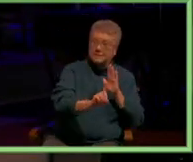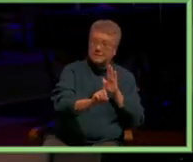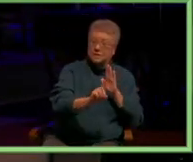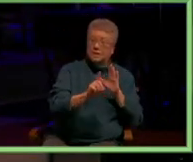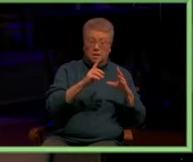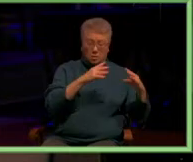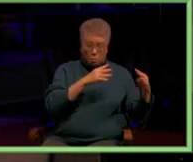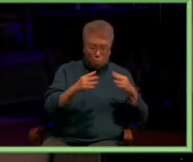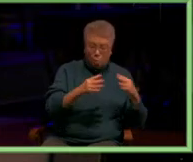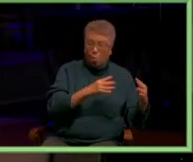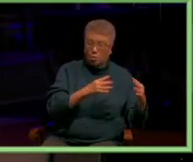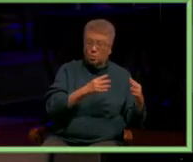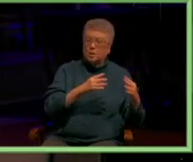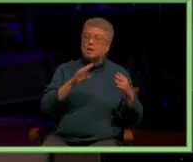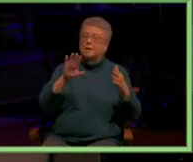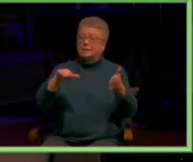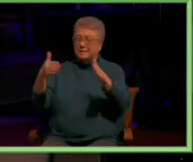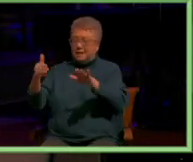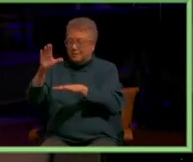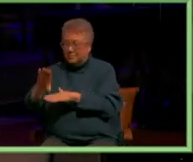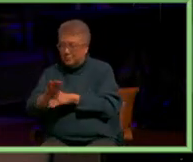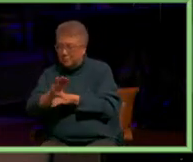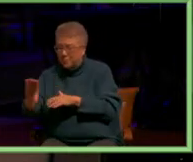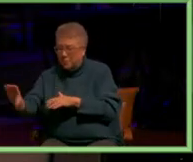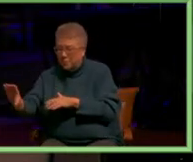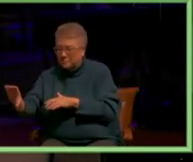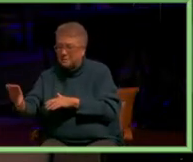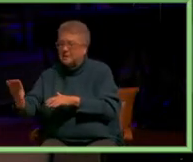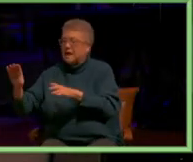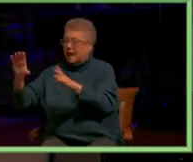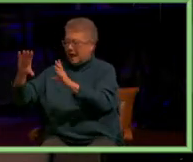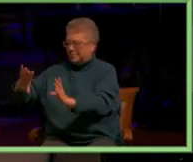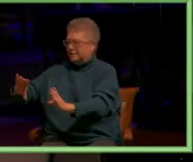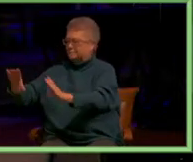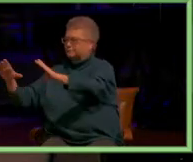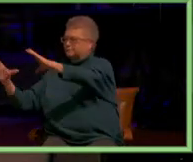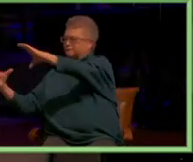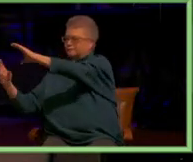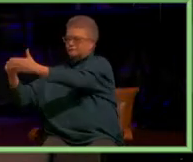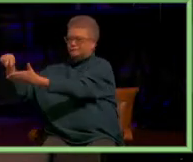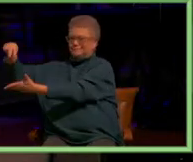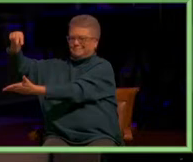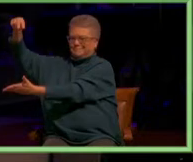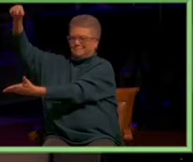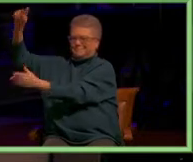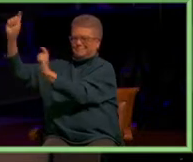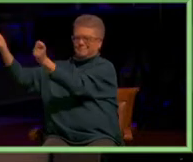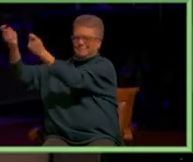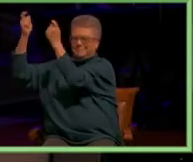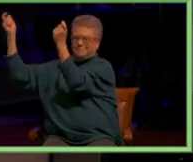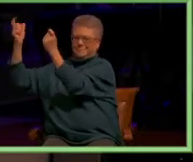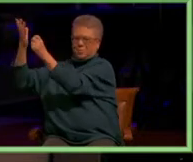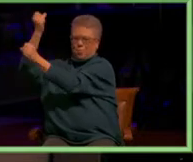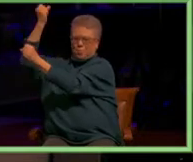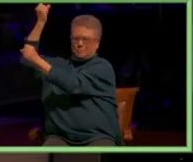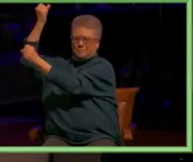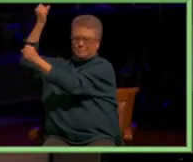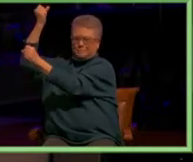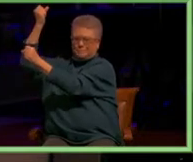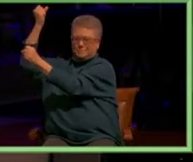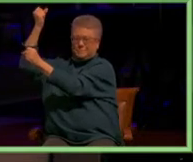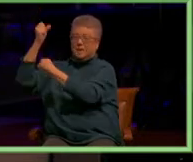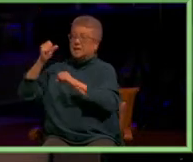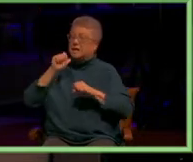battle by laying down his life. And make no mistake, brothers and sisters, He did not die on the cross because the